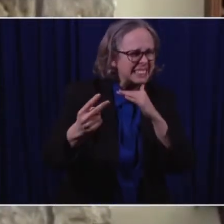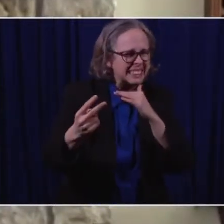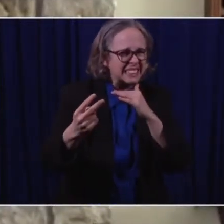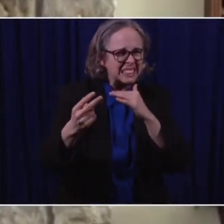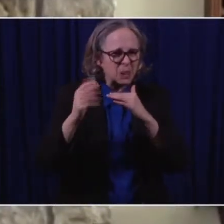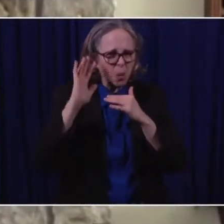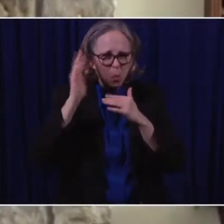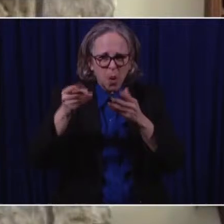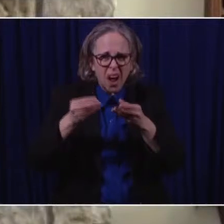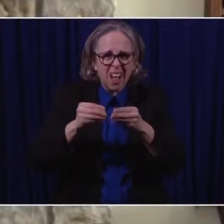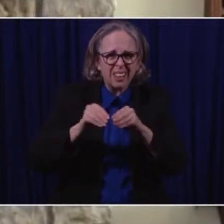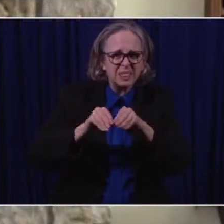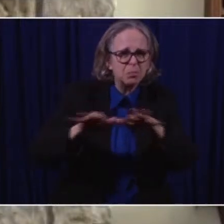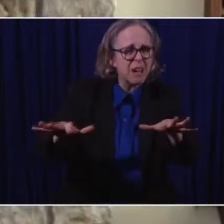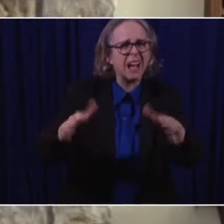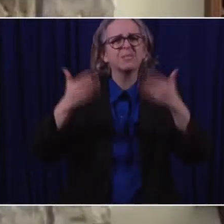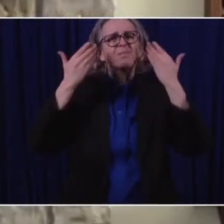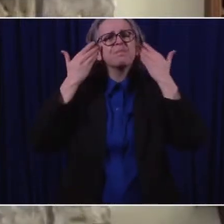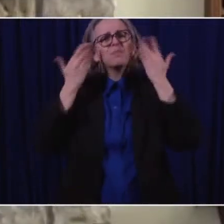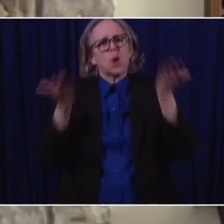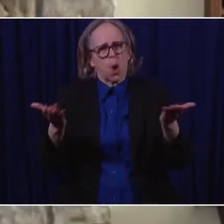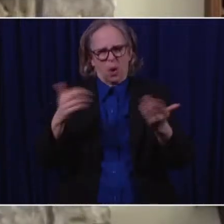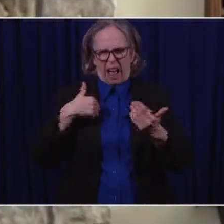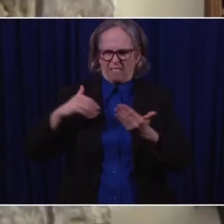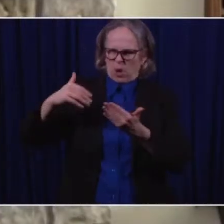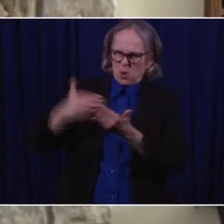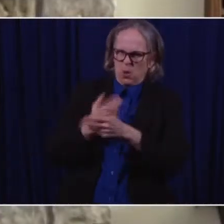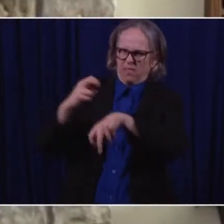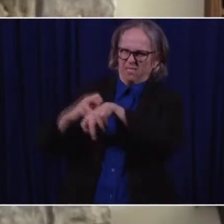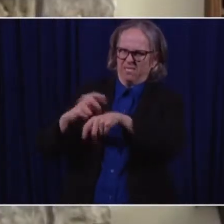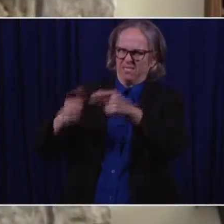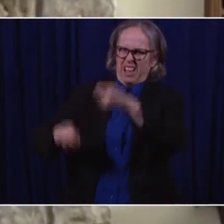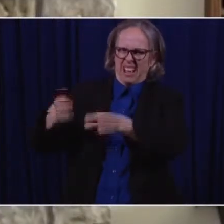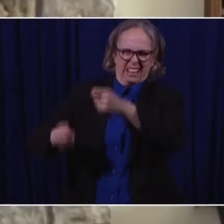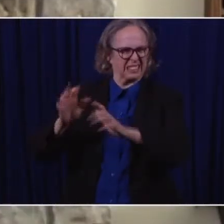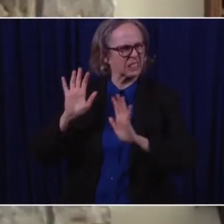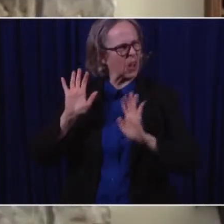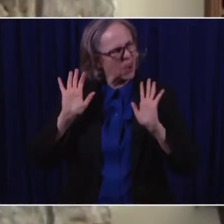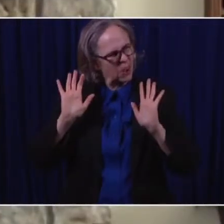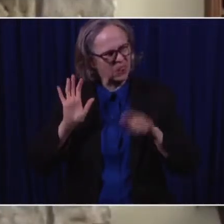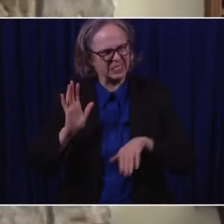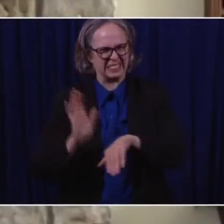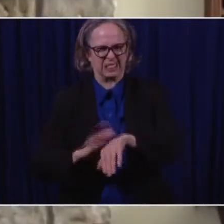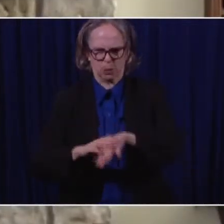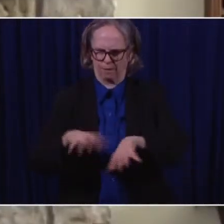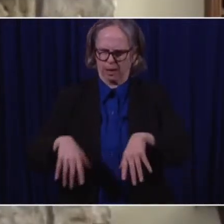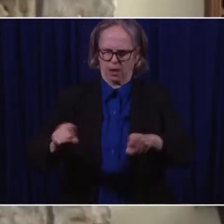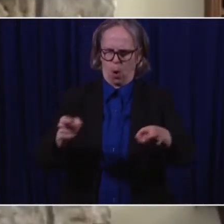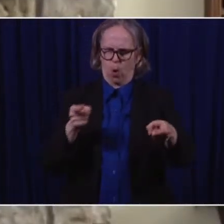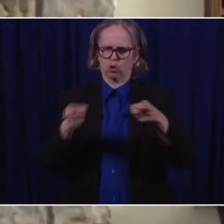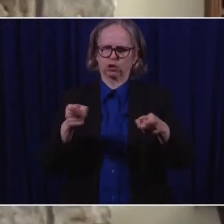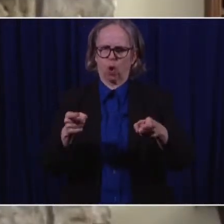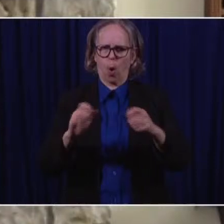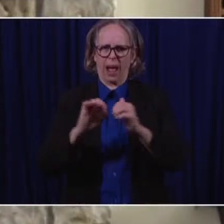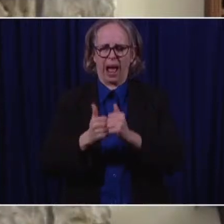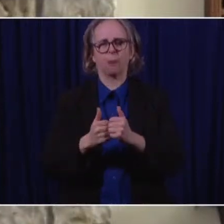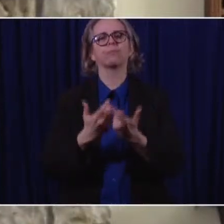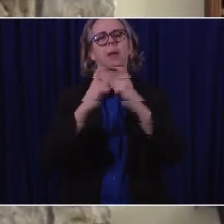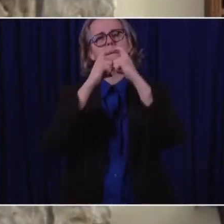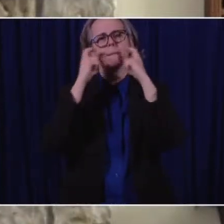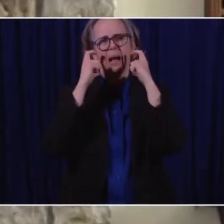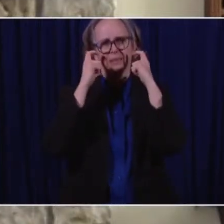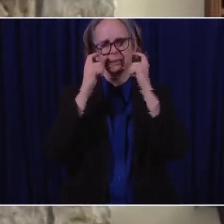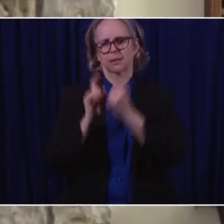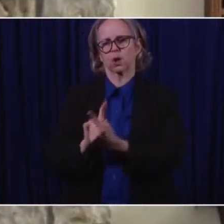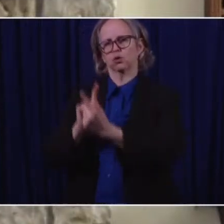But we all can control this to some extent. And one way we can control is to continue to wear masks, continue to keep the distance,